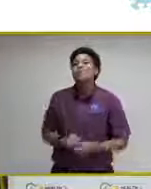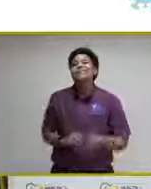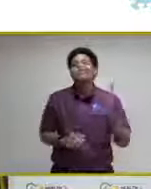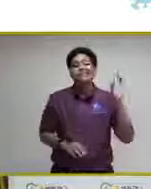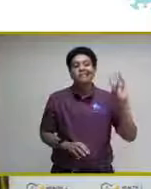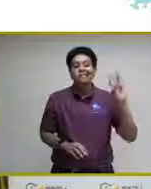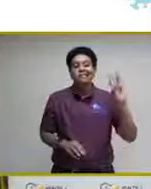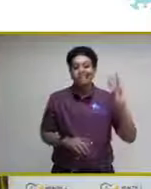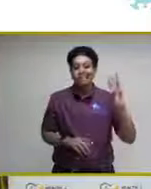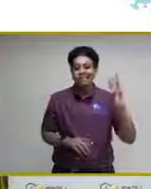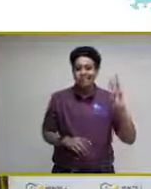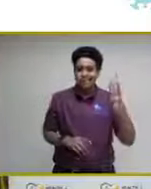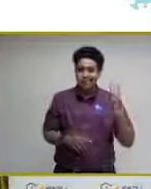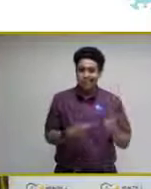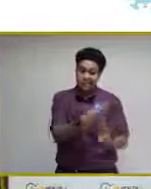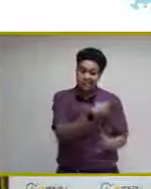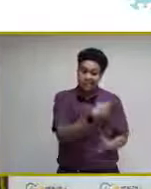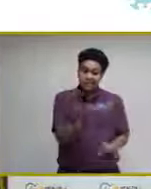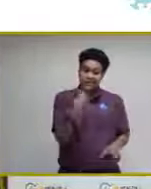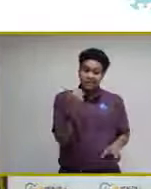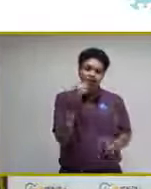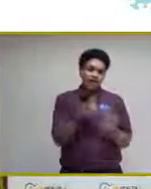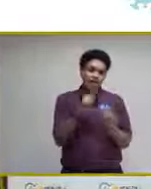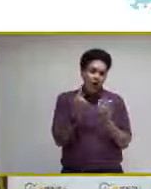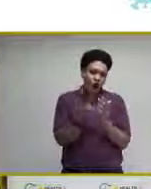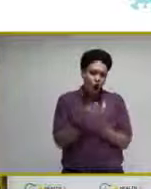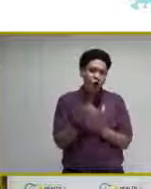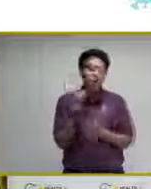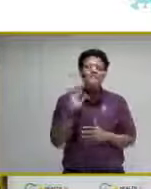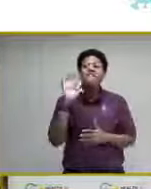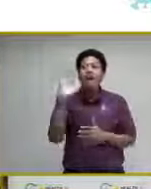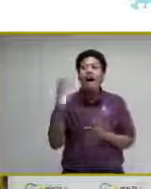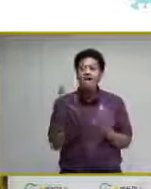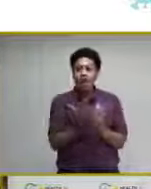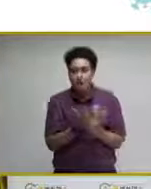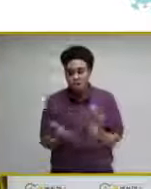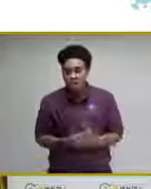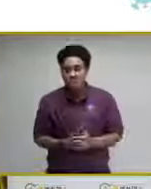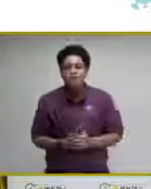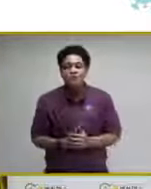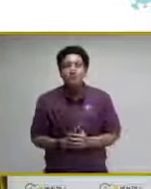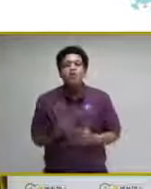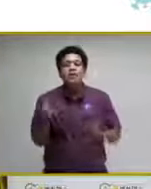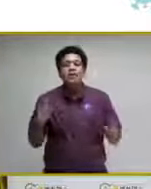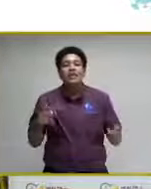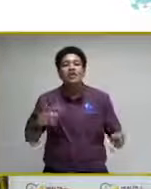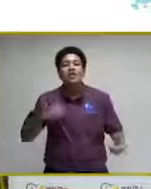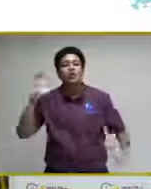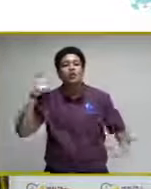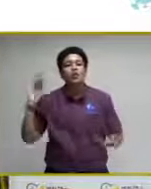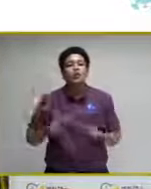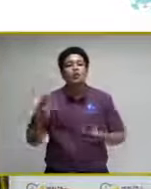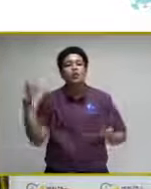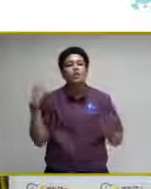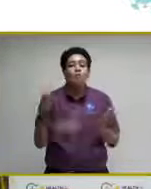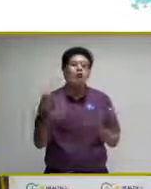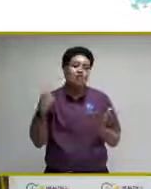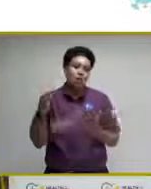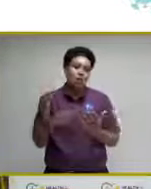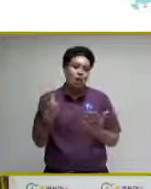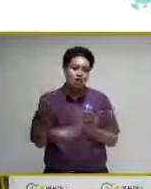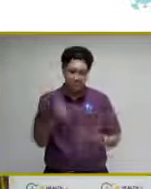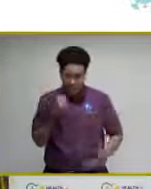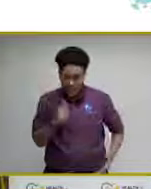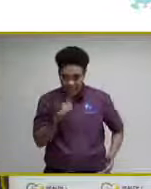vaccines administered per hour for 5 hours, which gives us our 1,000 vaccines per